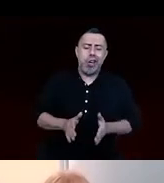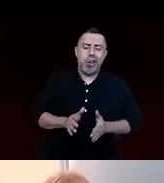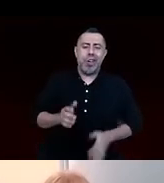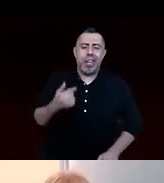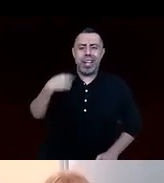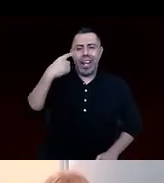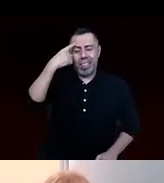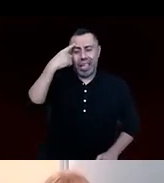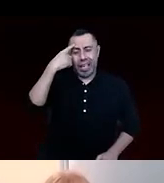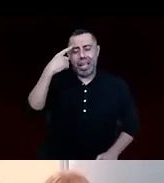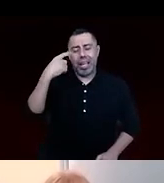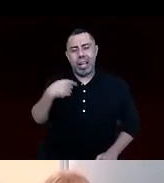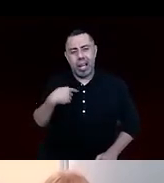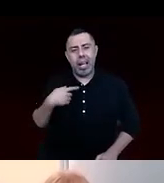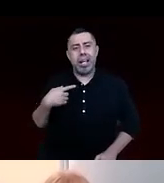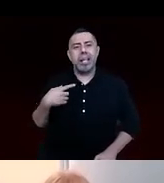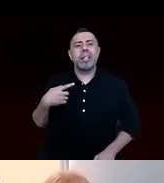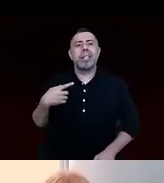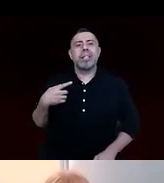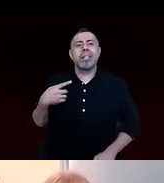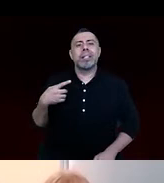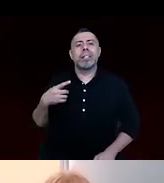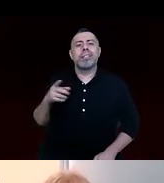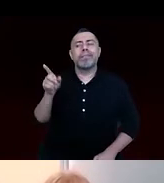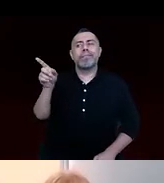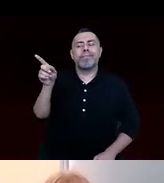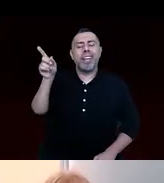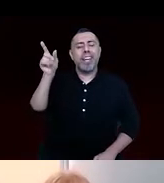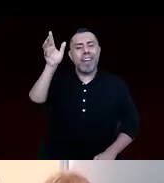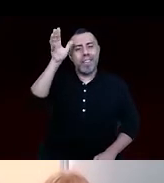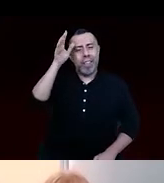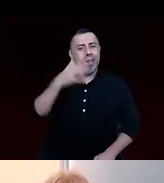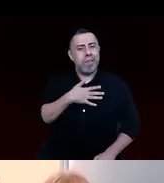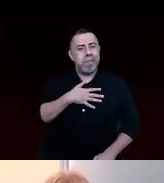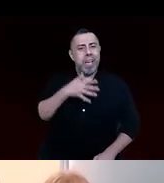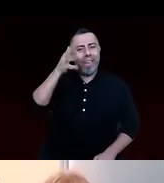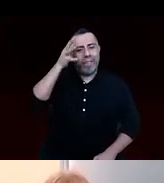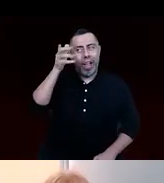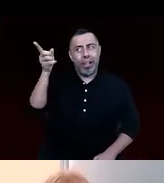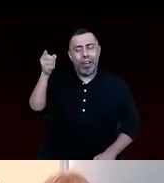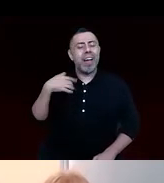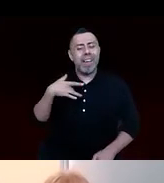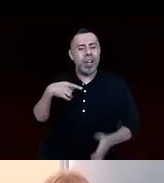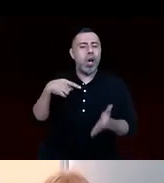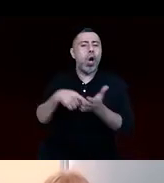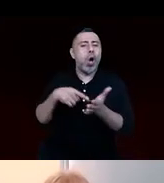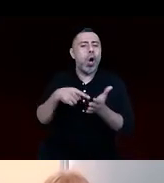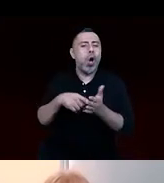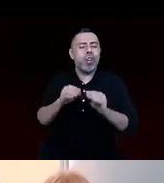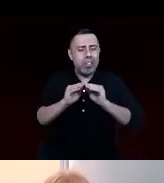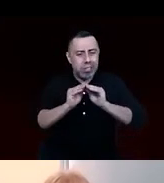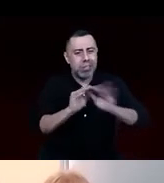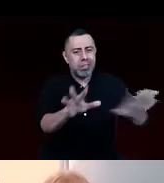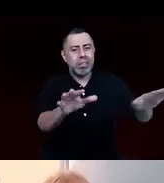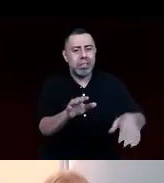my father to get that out in public, in print, before I